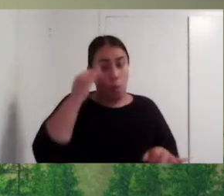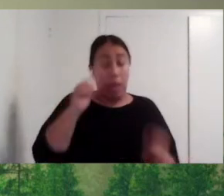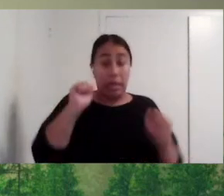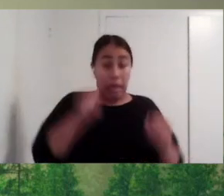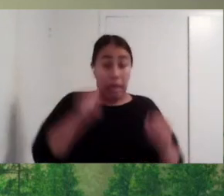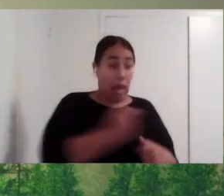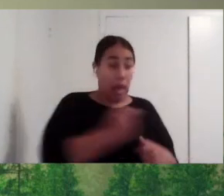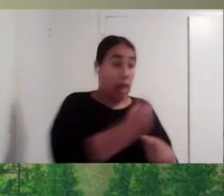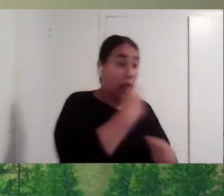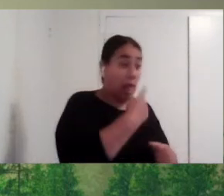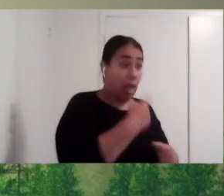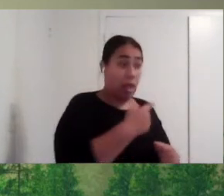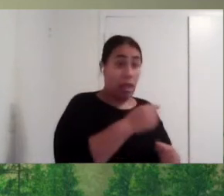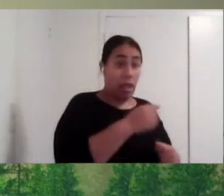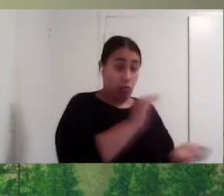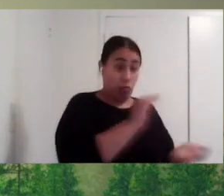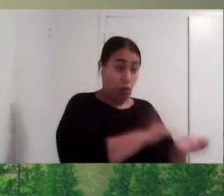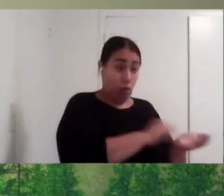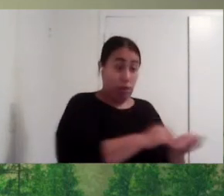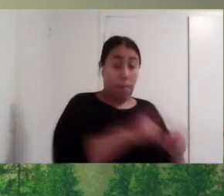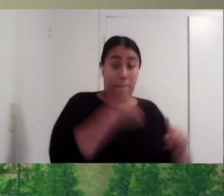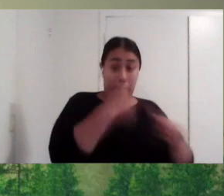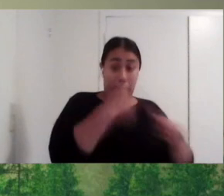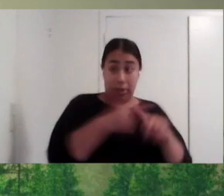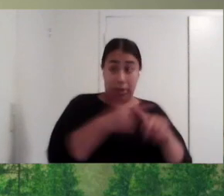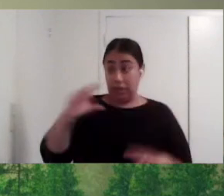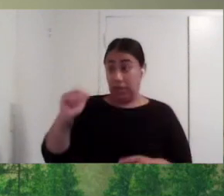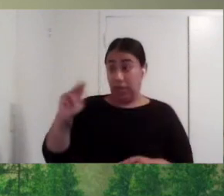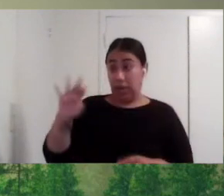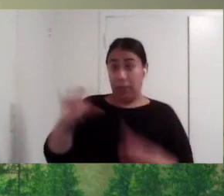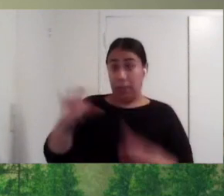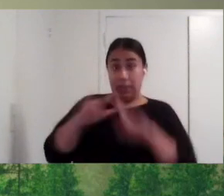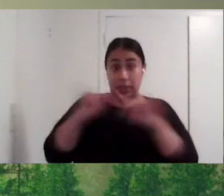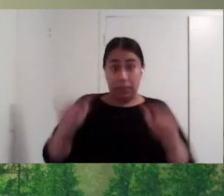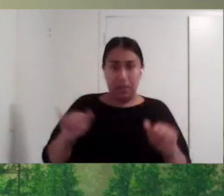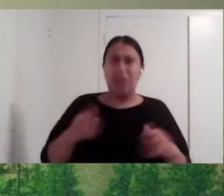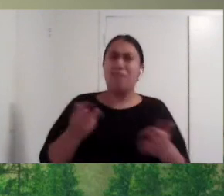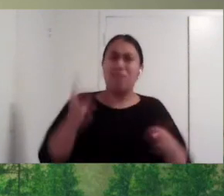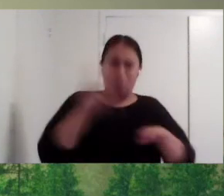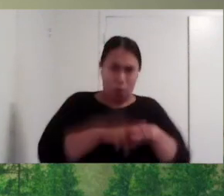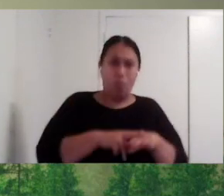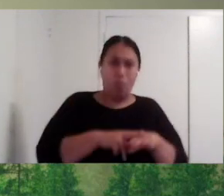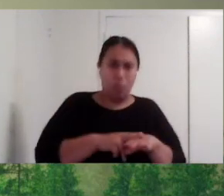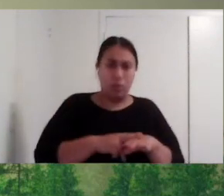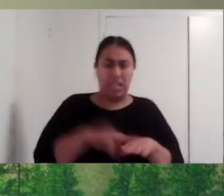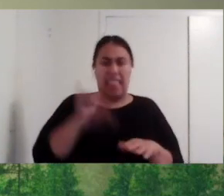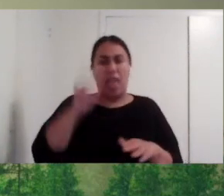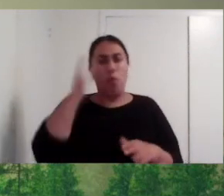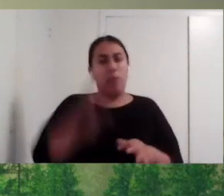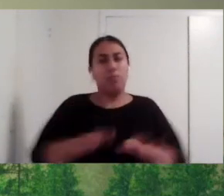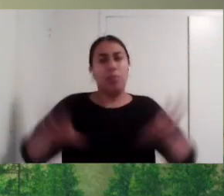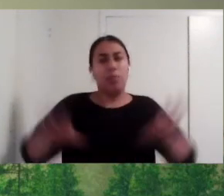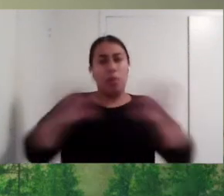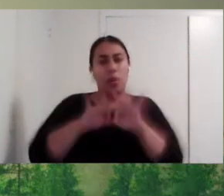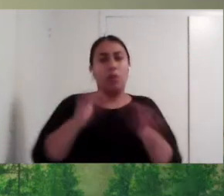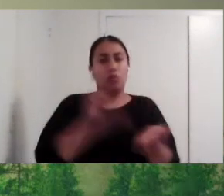go. Now, I'm not going to spend time on the opioid crisis and the things that can go incorrectly for patients when